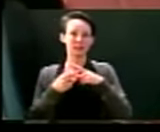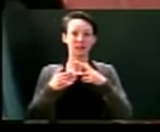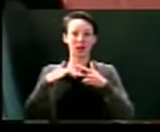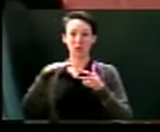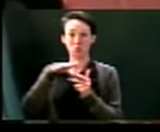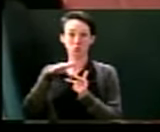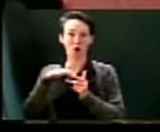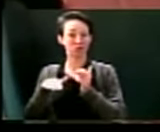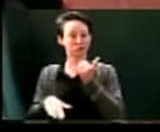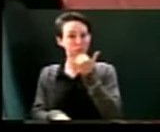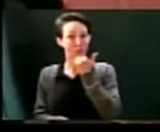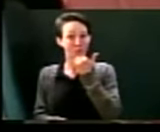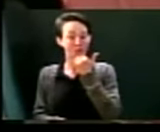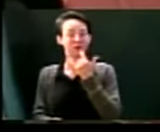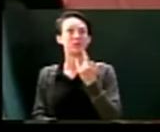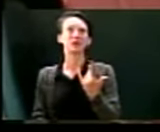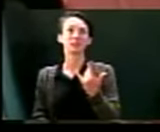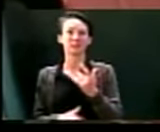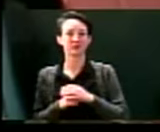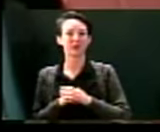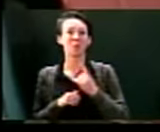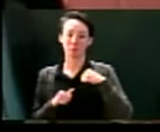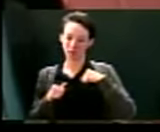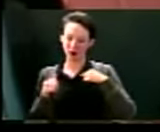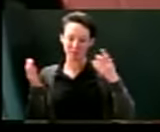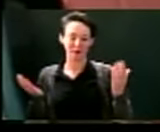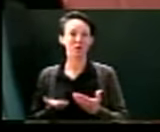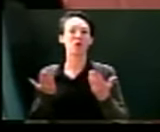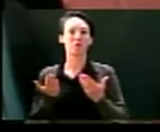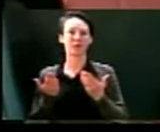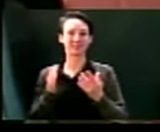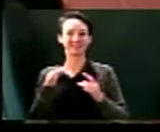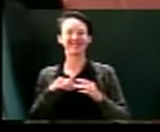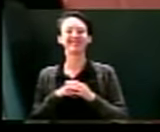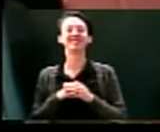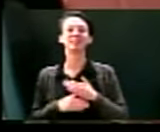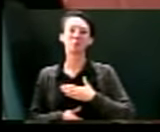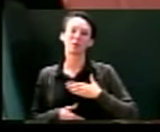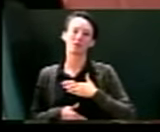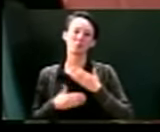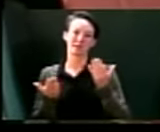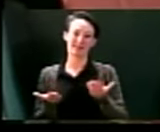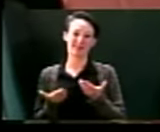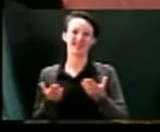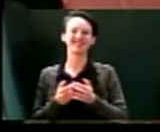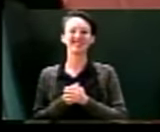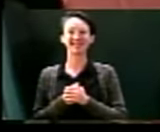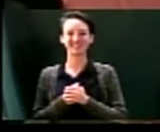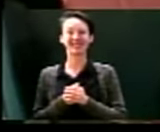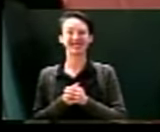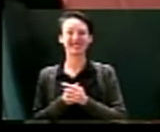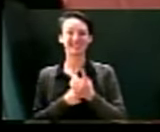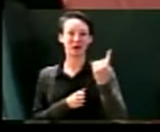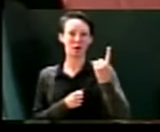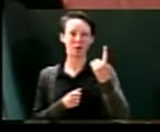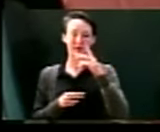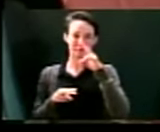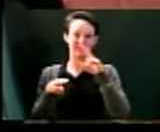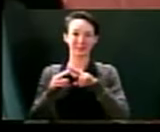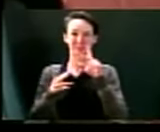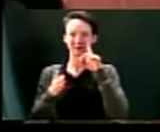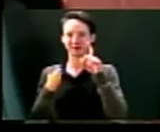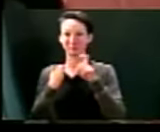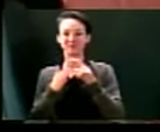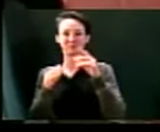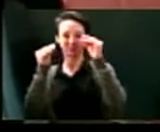here to deliver it tonight, one way or the other. So it is a pleasure to be here, and it's always fun to be able to recognize teachers. We know that.